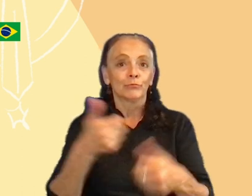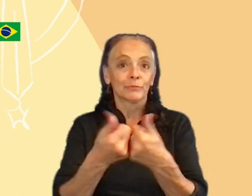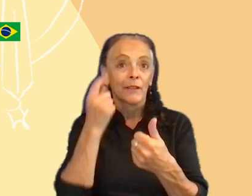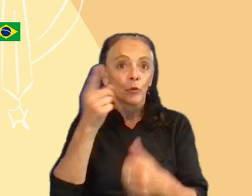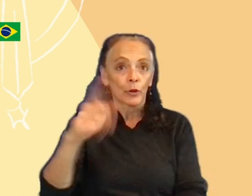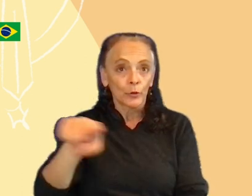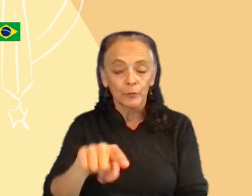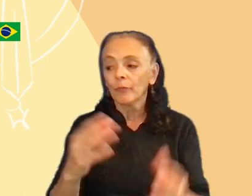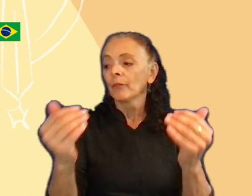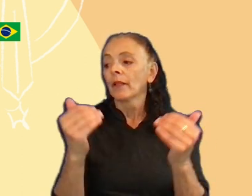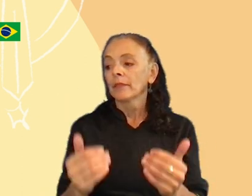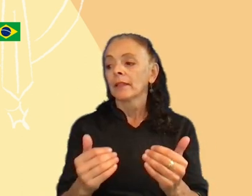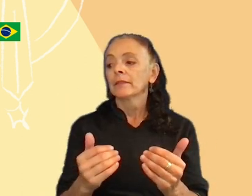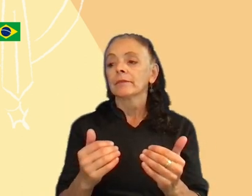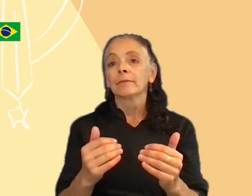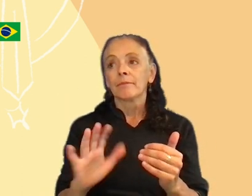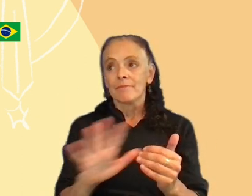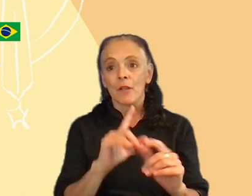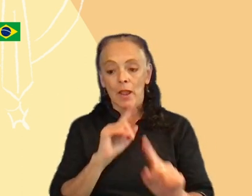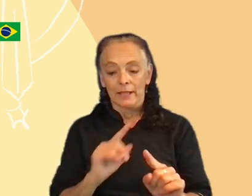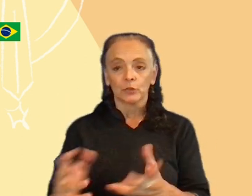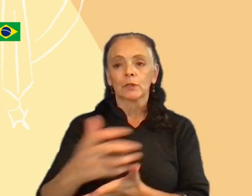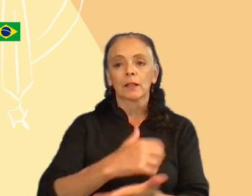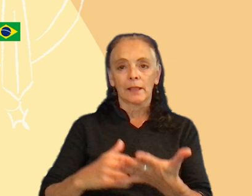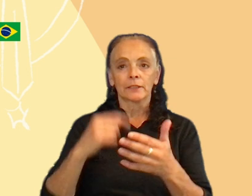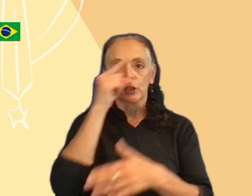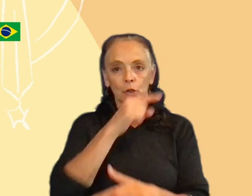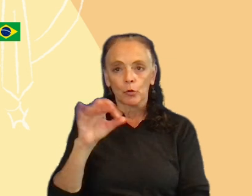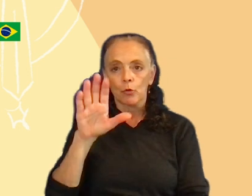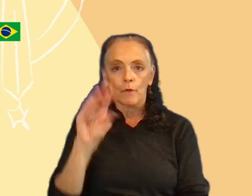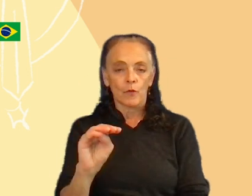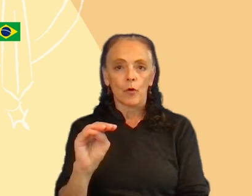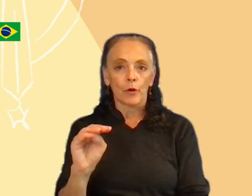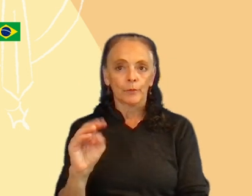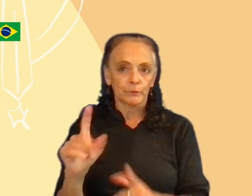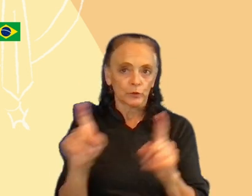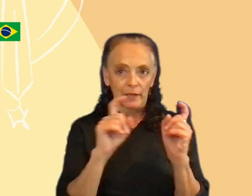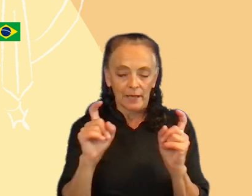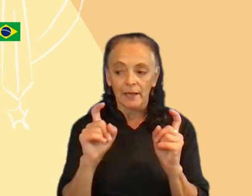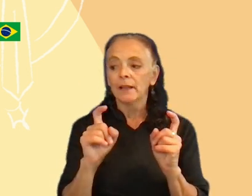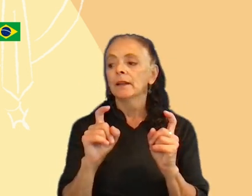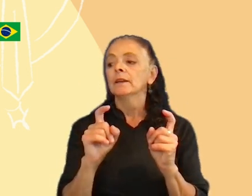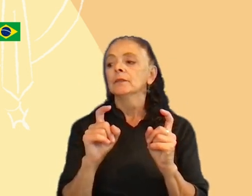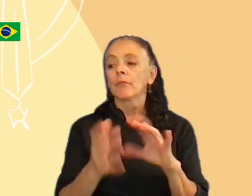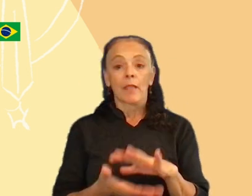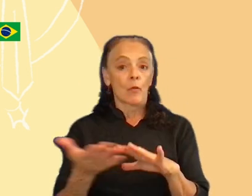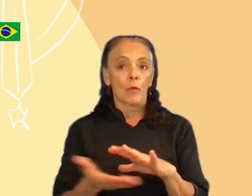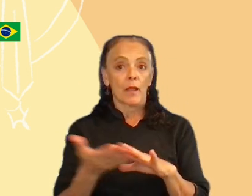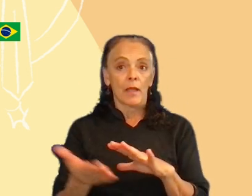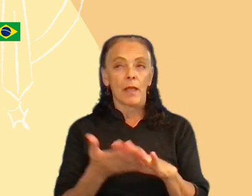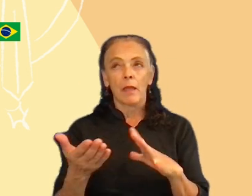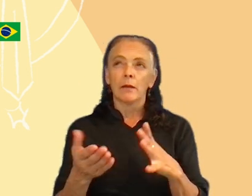uh we are the answers were collected in a google form survey and we the this survey was running and open